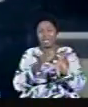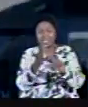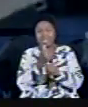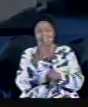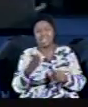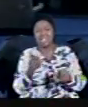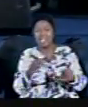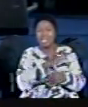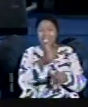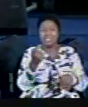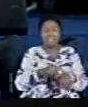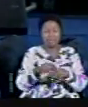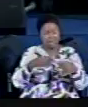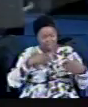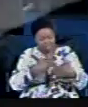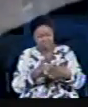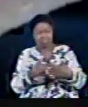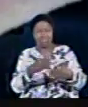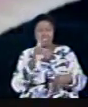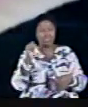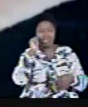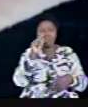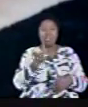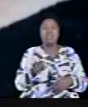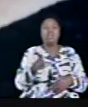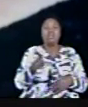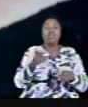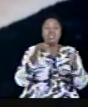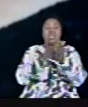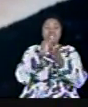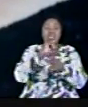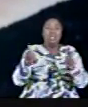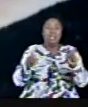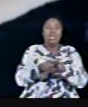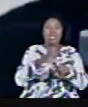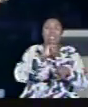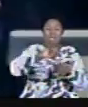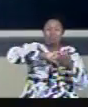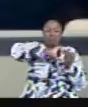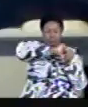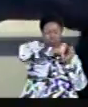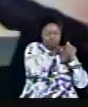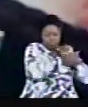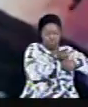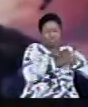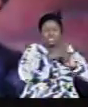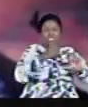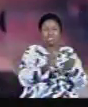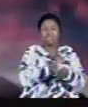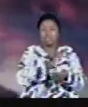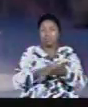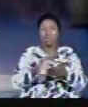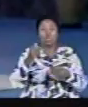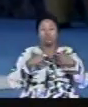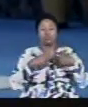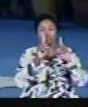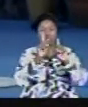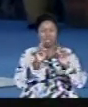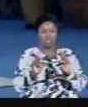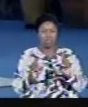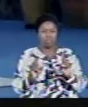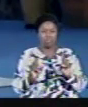get near her, it's like I am crushed and destroyed. We need to check up. Instead of just